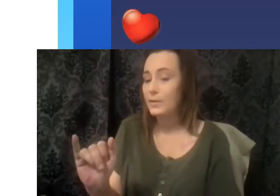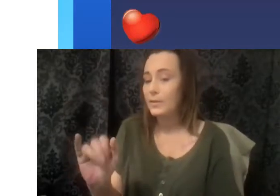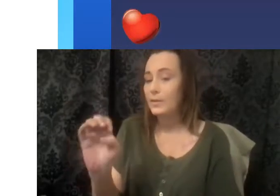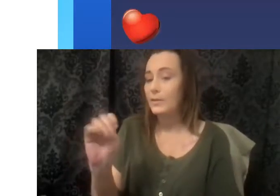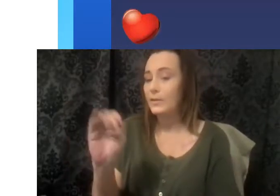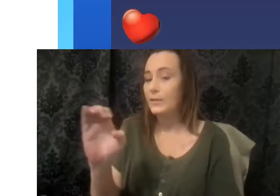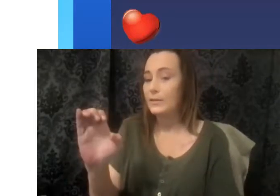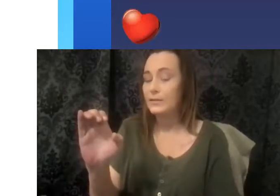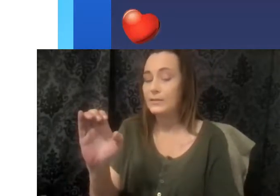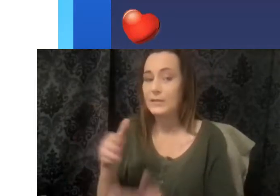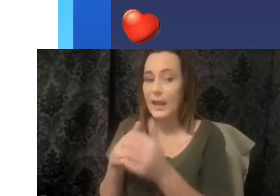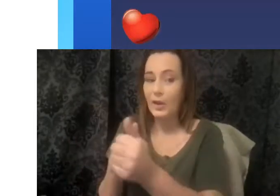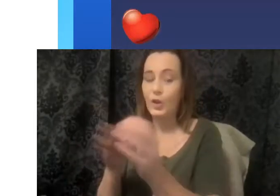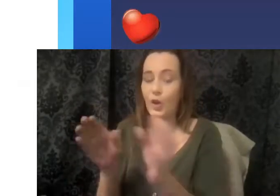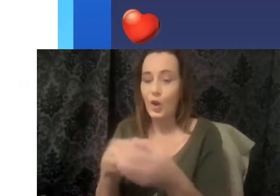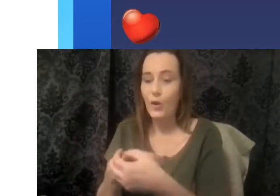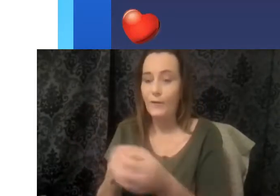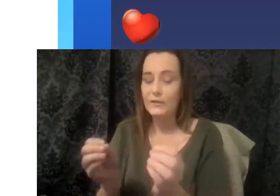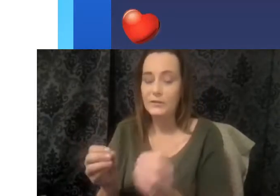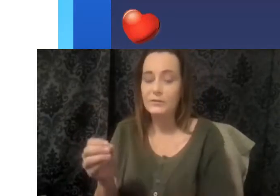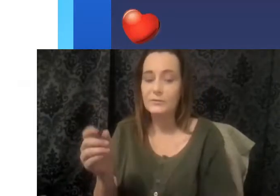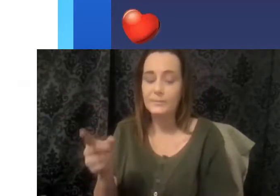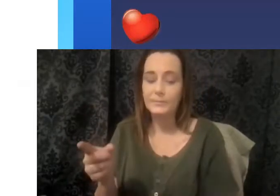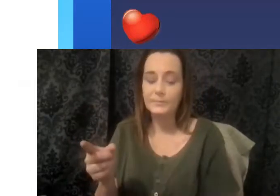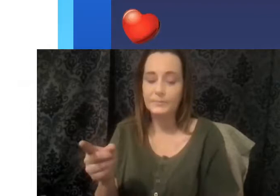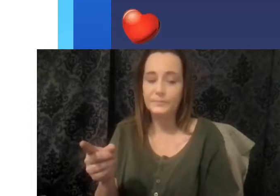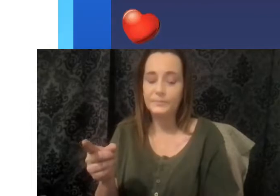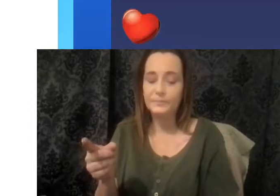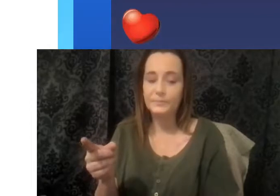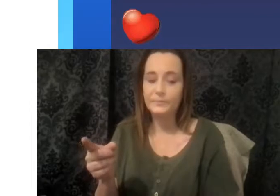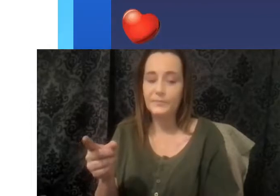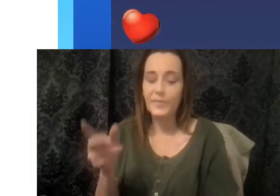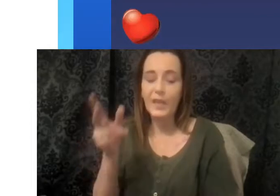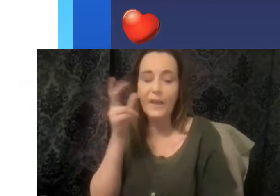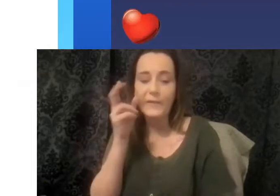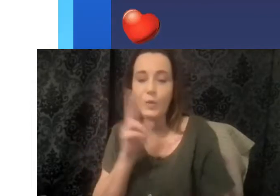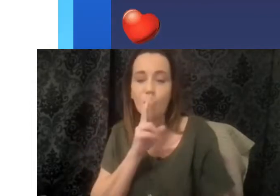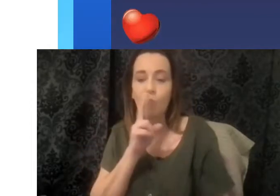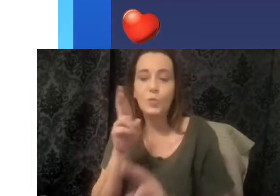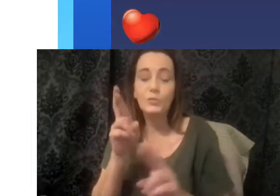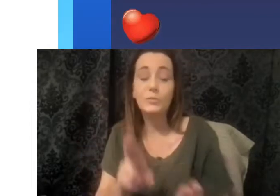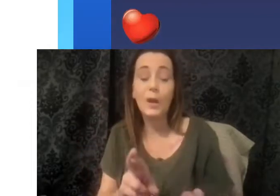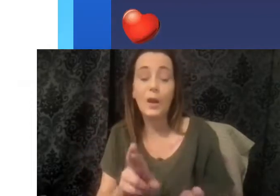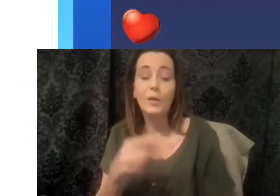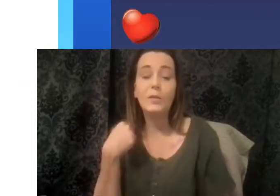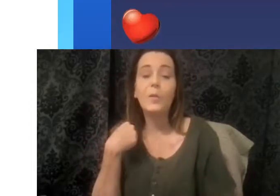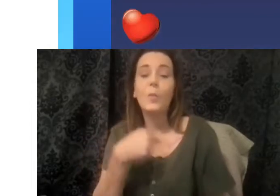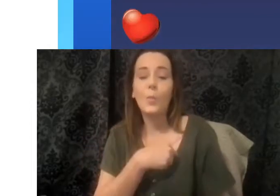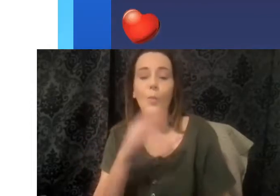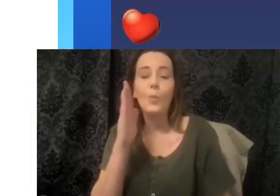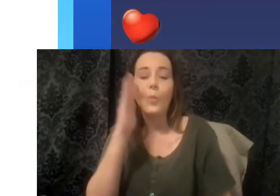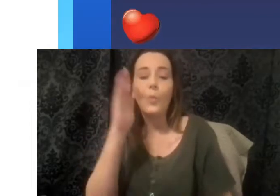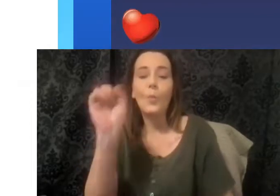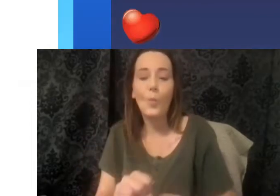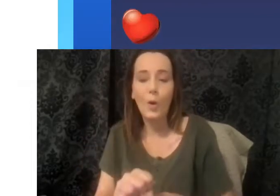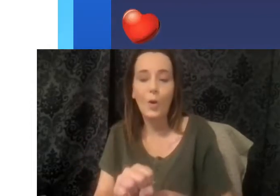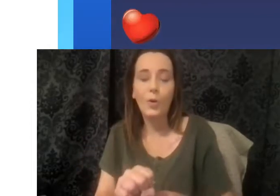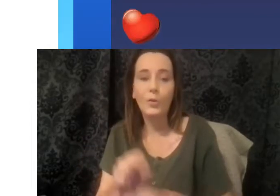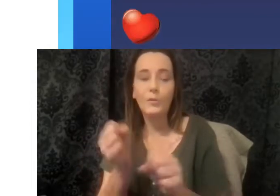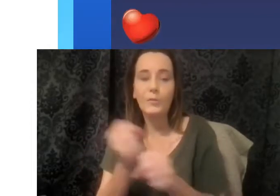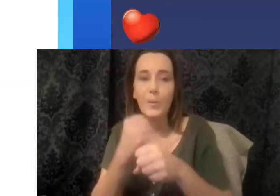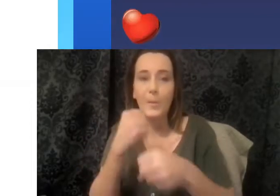him on the spot and put his words in his mouth, but what I've heard, the response is that we will work to make